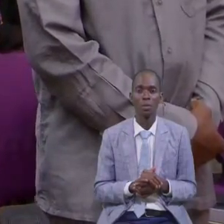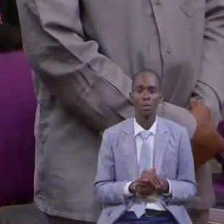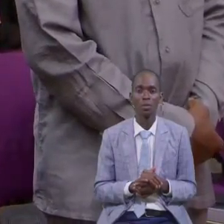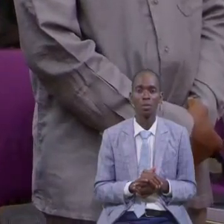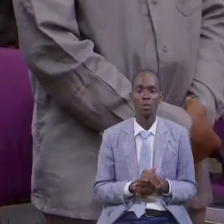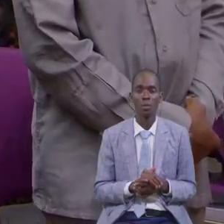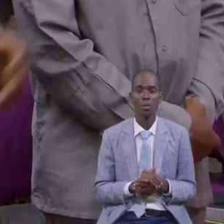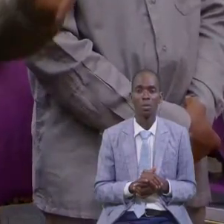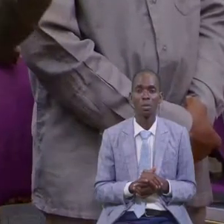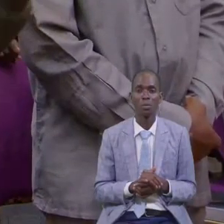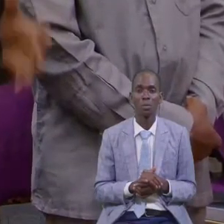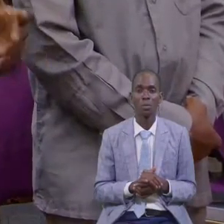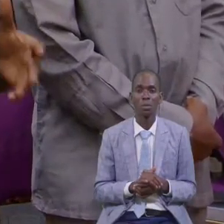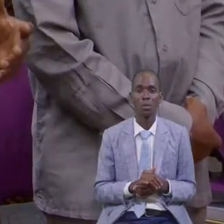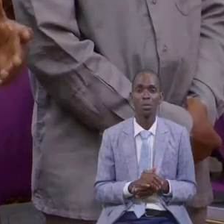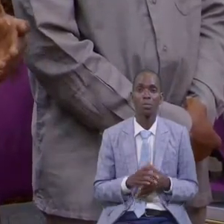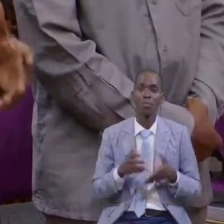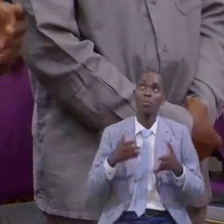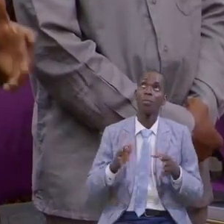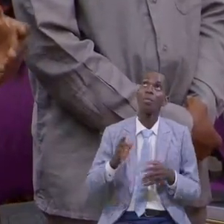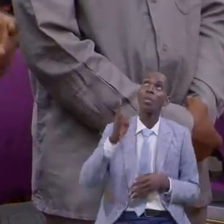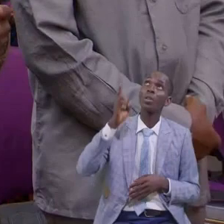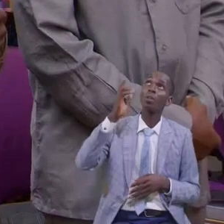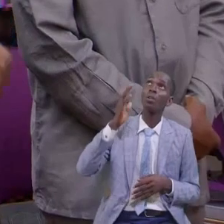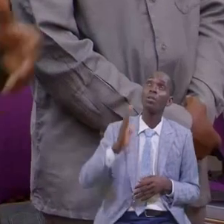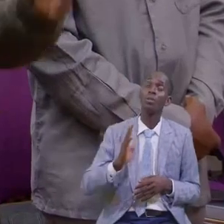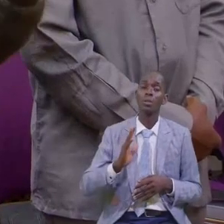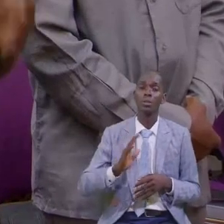Let God affirm